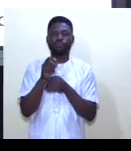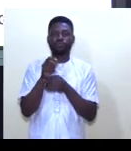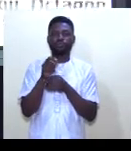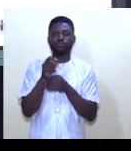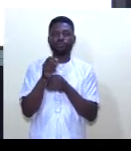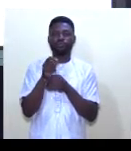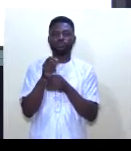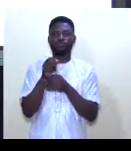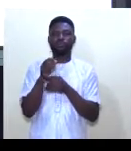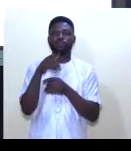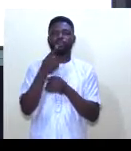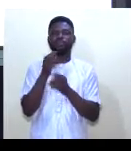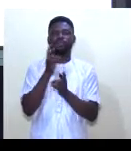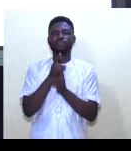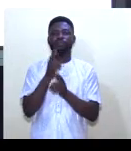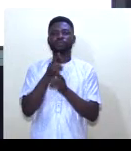saying.